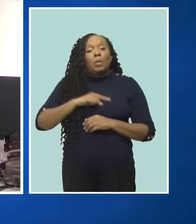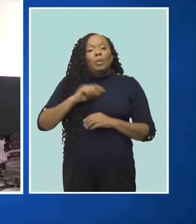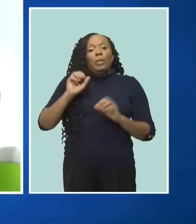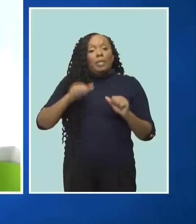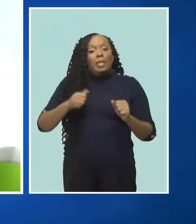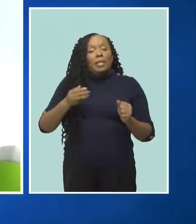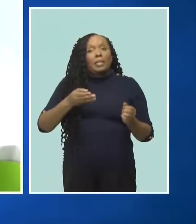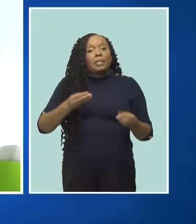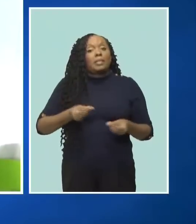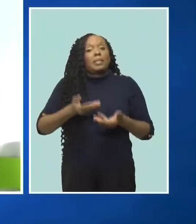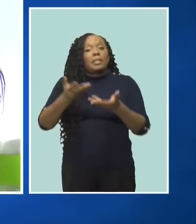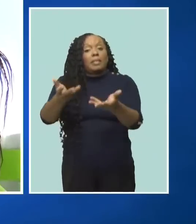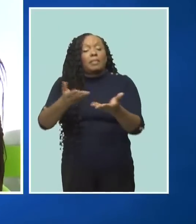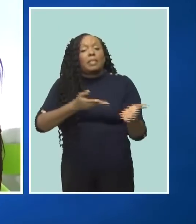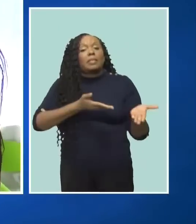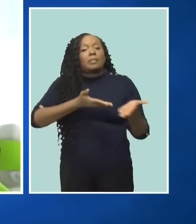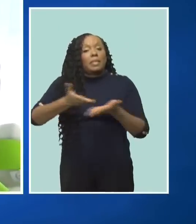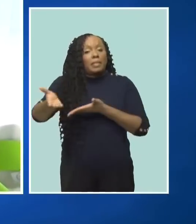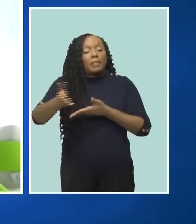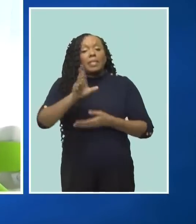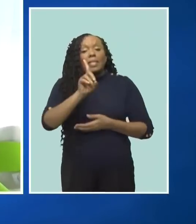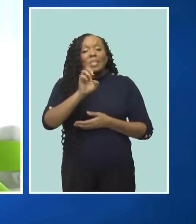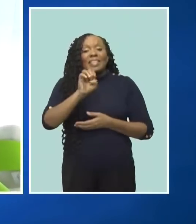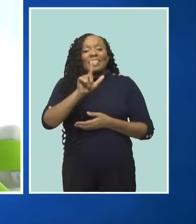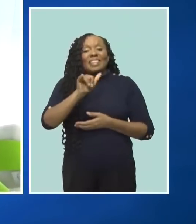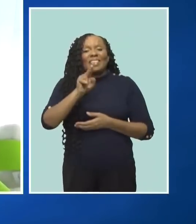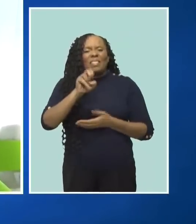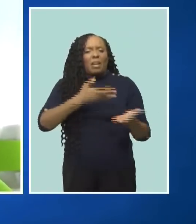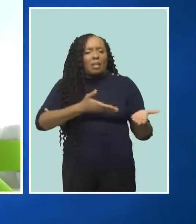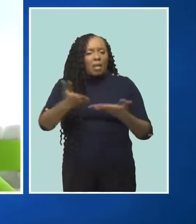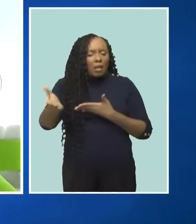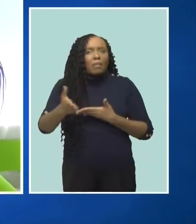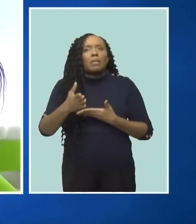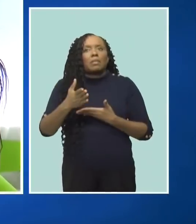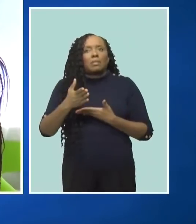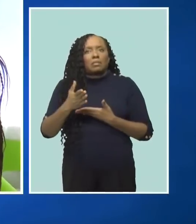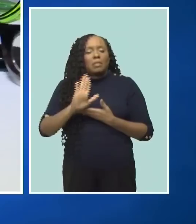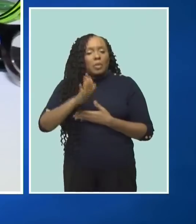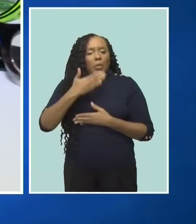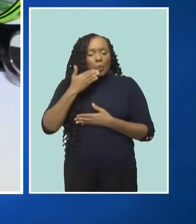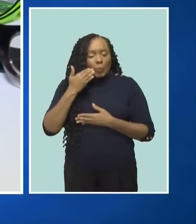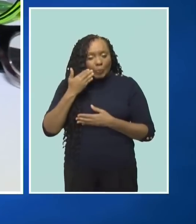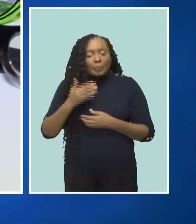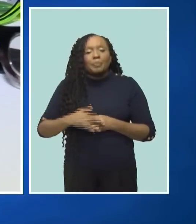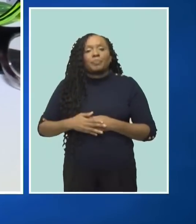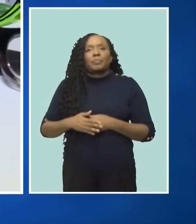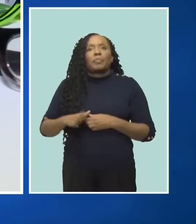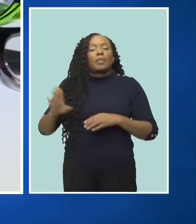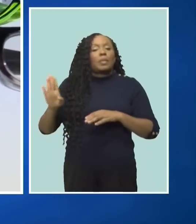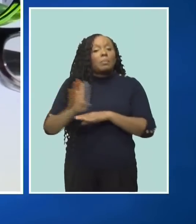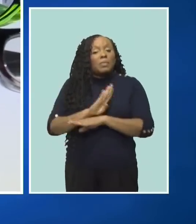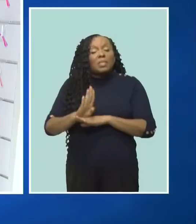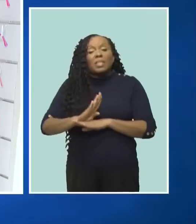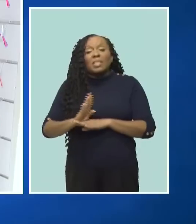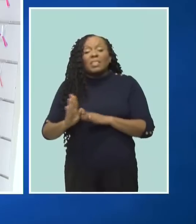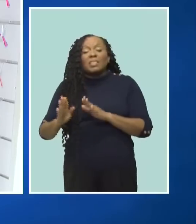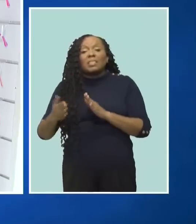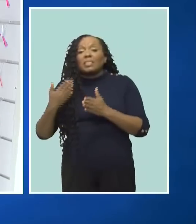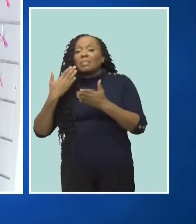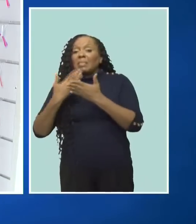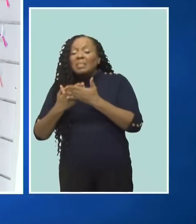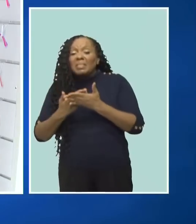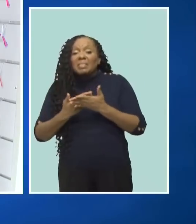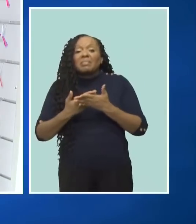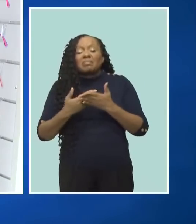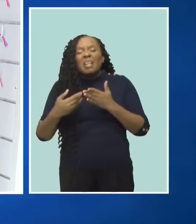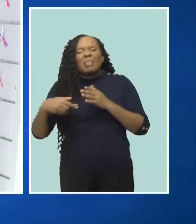doorstep. Reflecting on her experience so far, the young entrepreneur says the business has its ups and downs. We do deliveries as